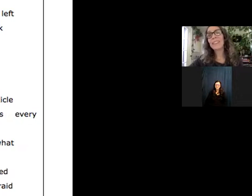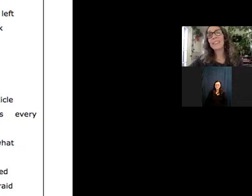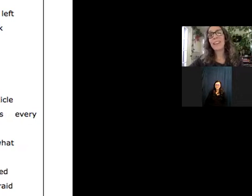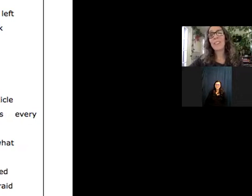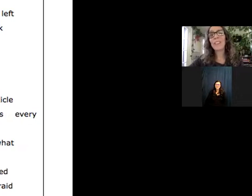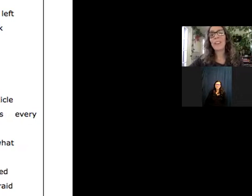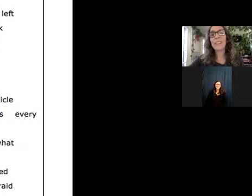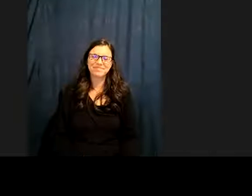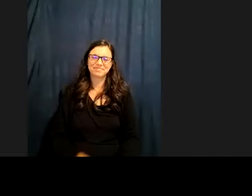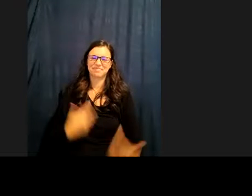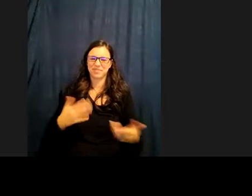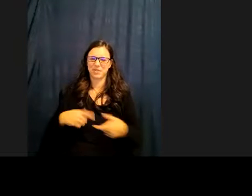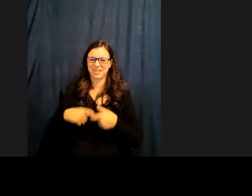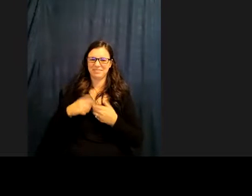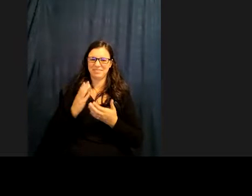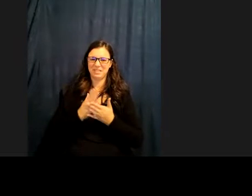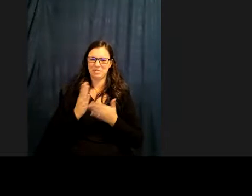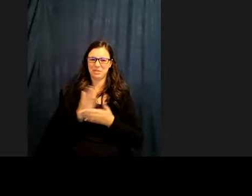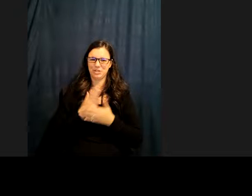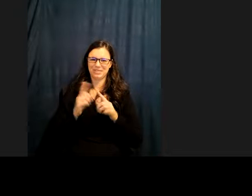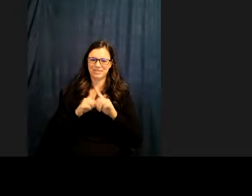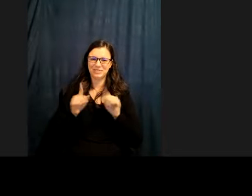I'm gonna stop sharing the screen.